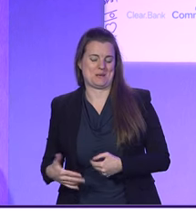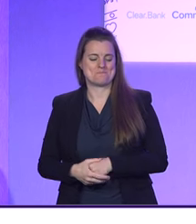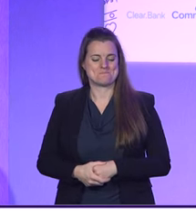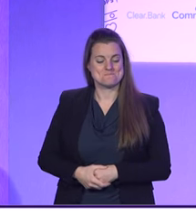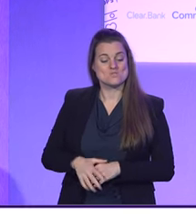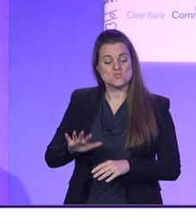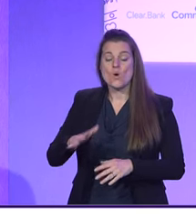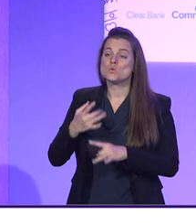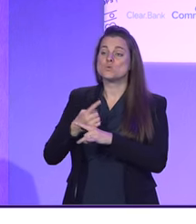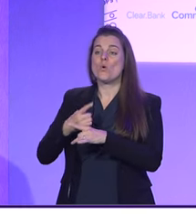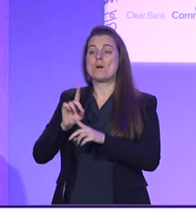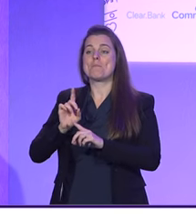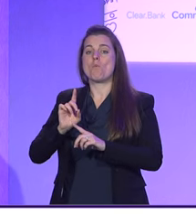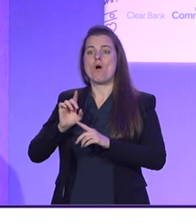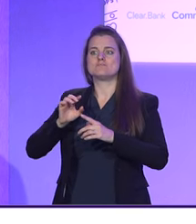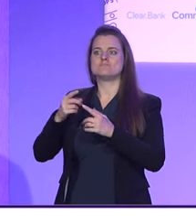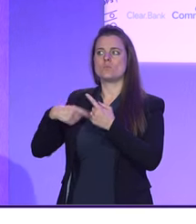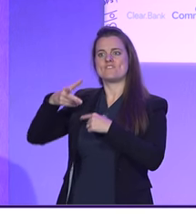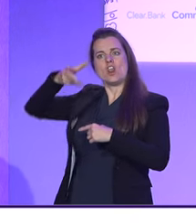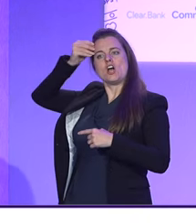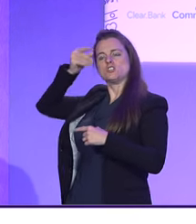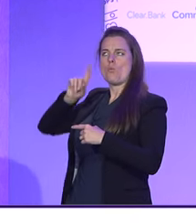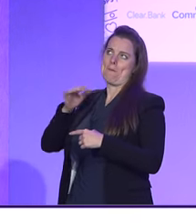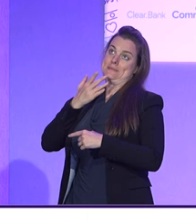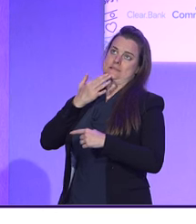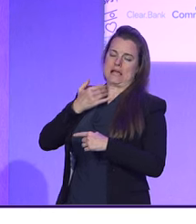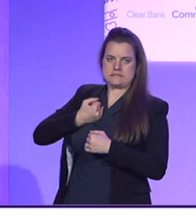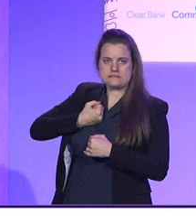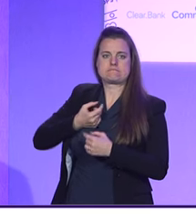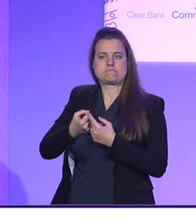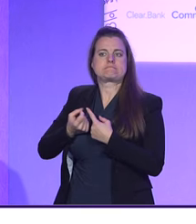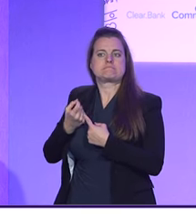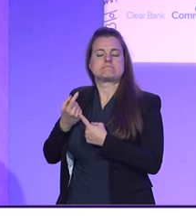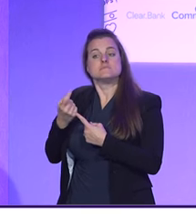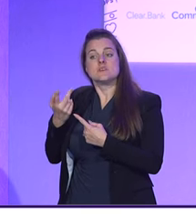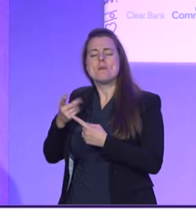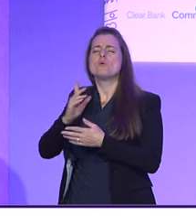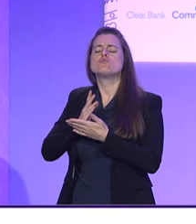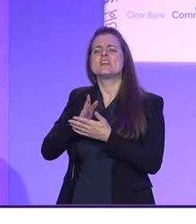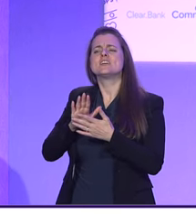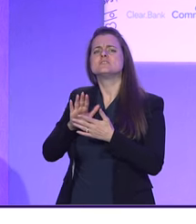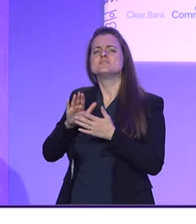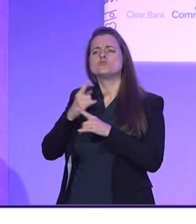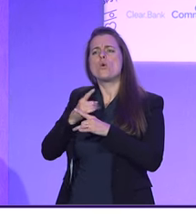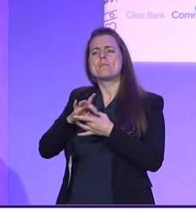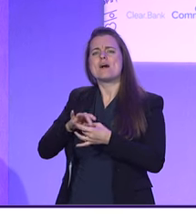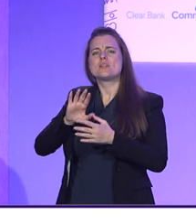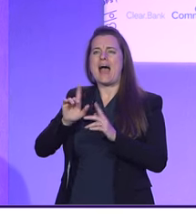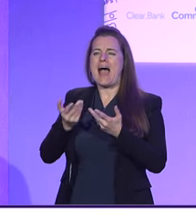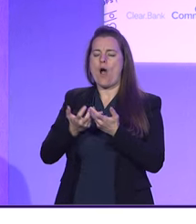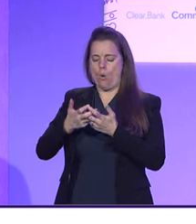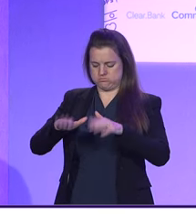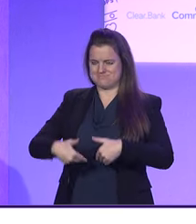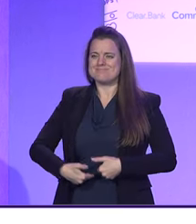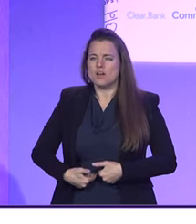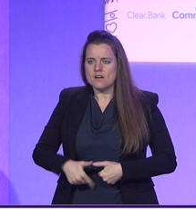talk about some of the things that we learned, some of the things that we got right, some of the mistakes that we made, but particularly talk about kind of how the instincts that you've already got for building quality